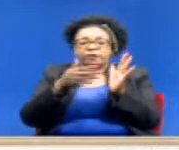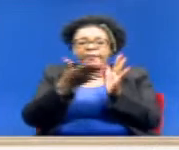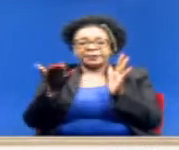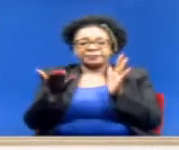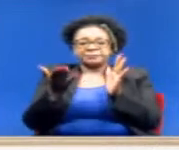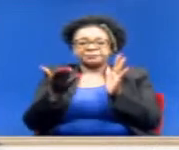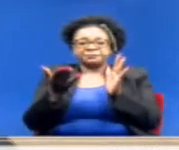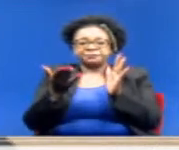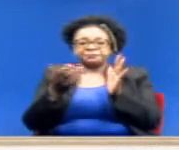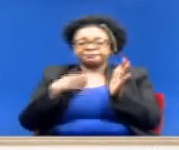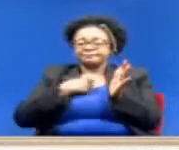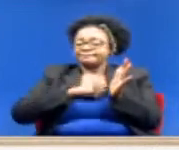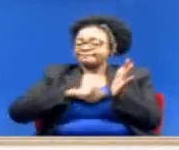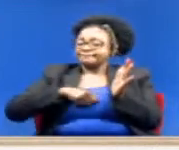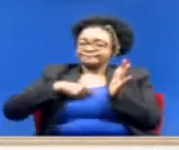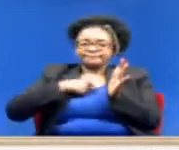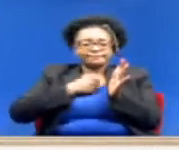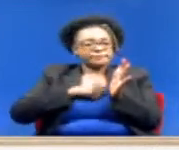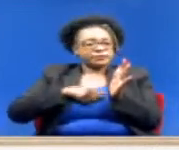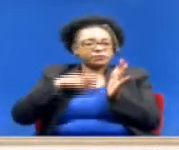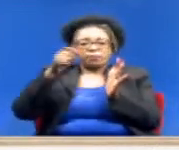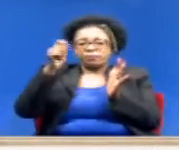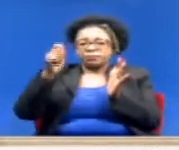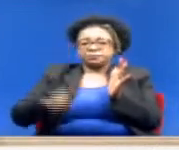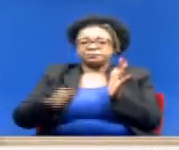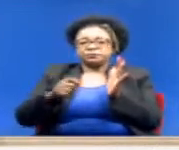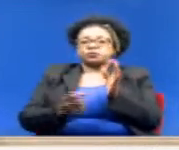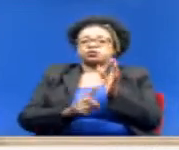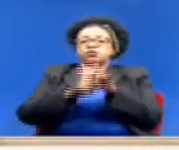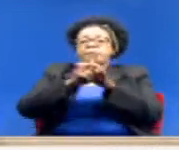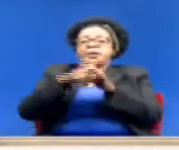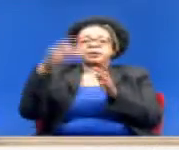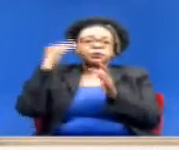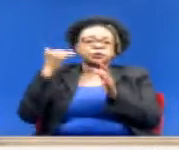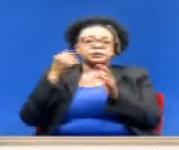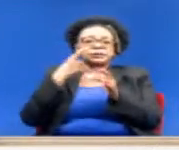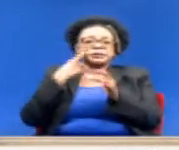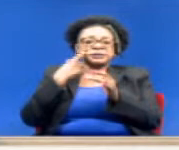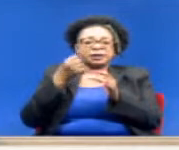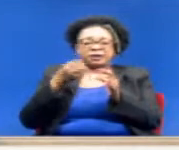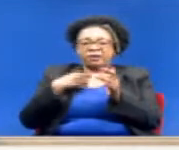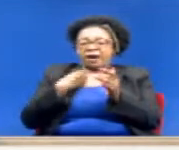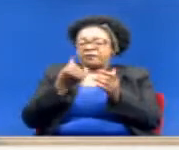very unfortunate when the prosecution shows up in court and claims that they do not have witnesses,